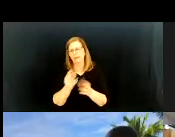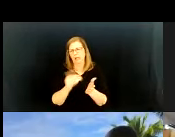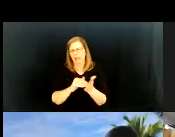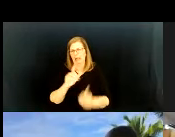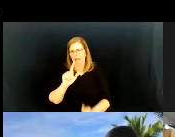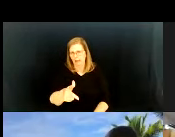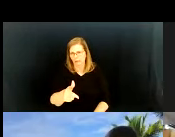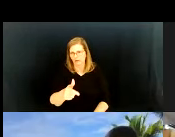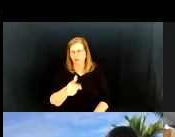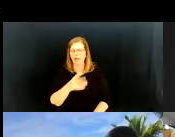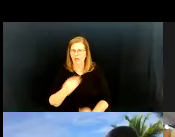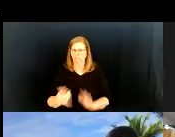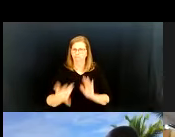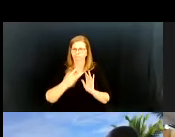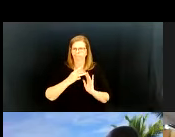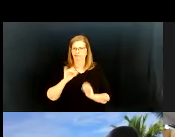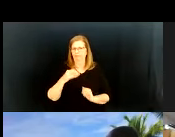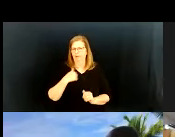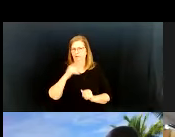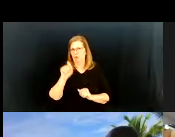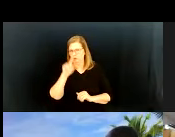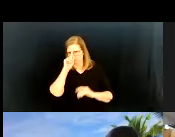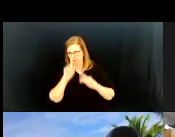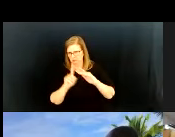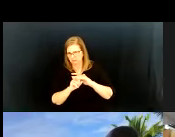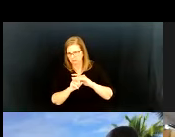reach out to us if you have questions.